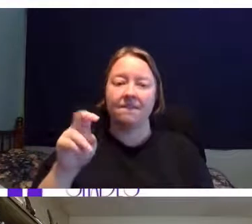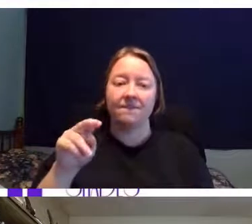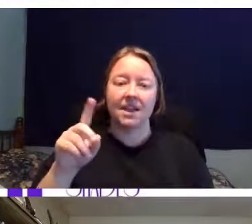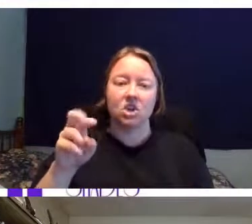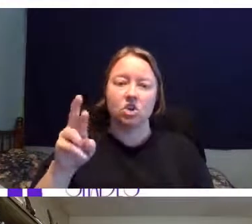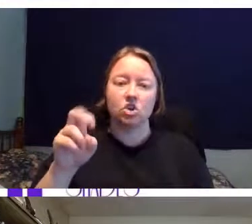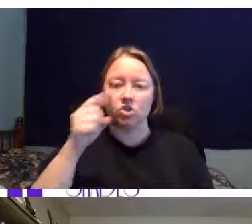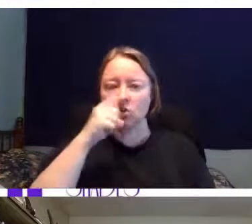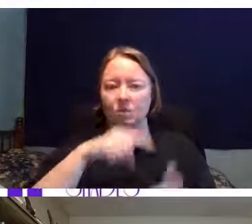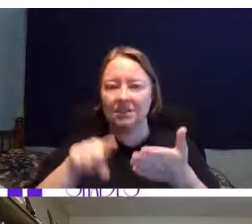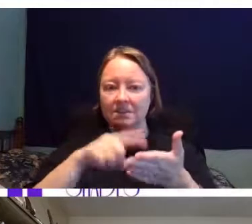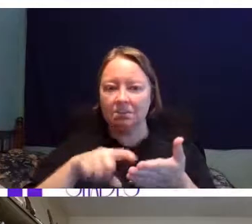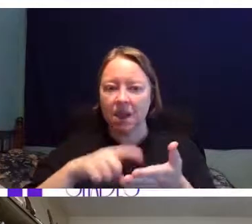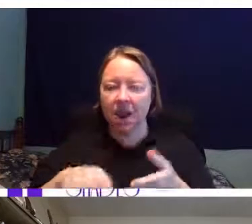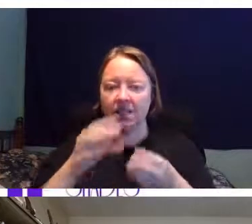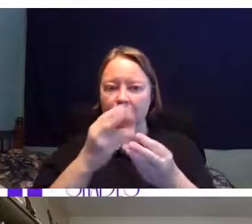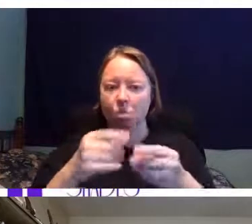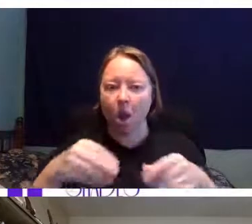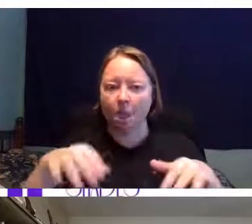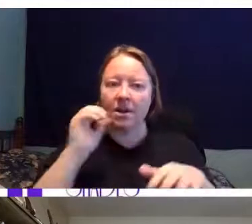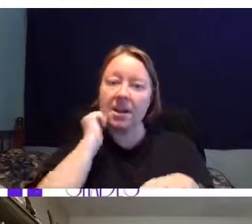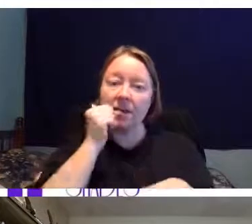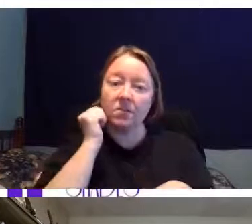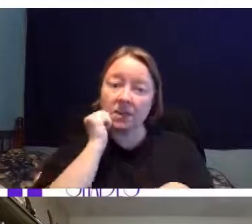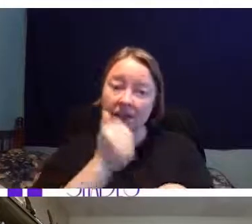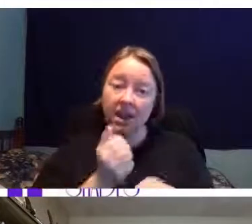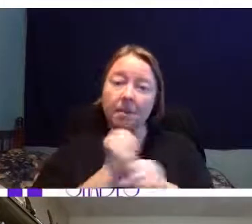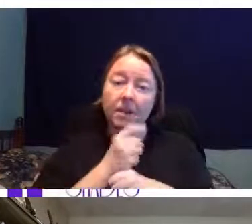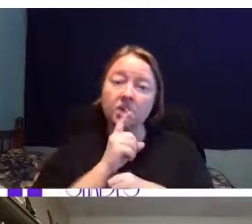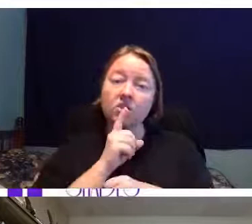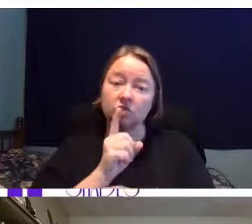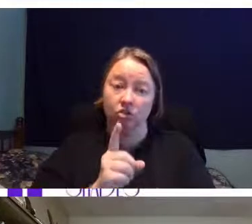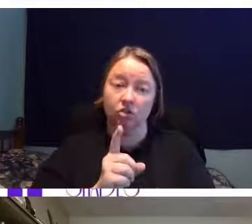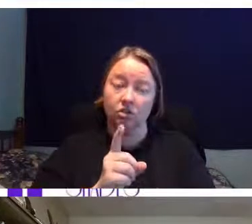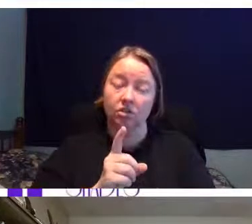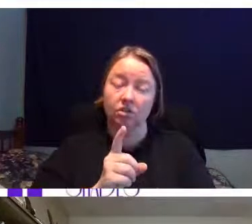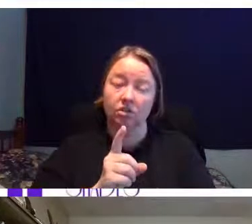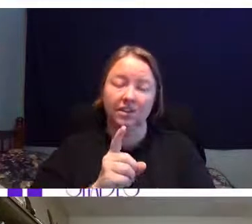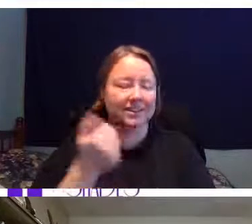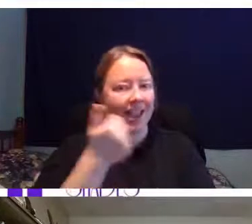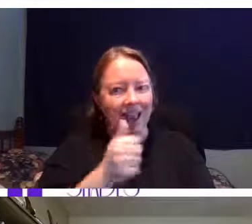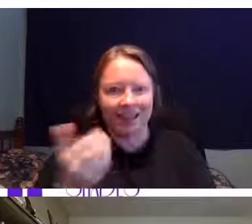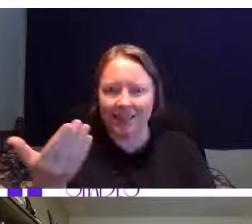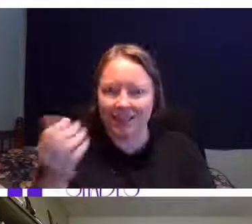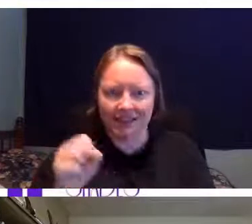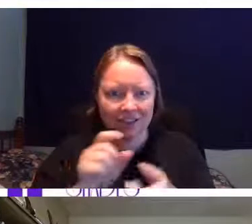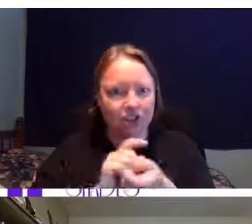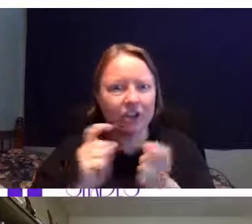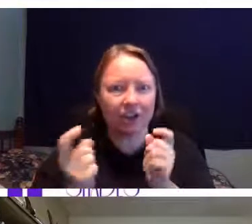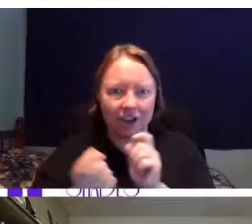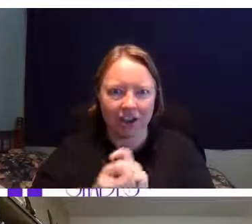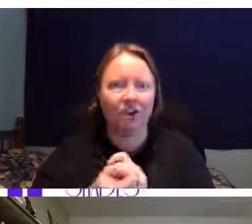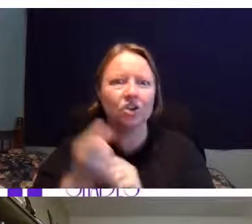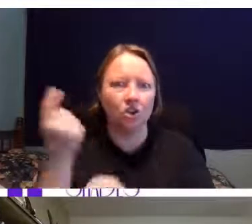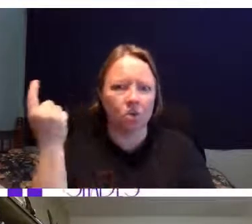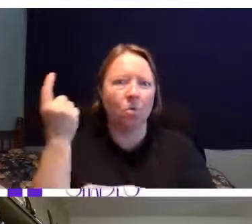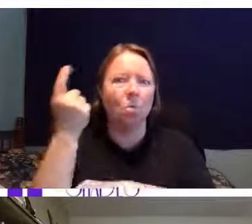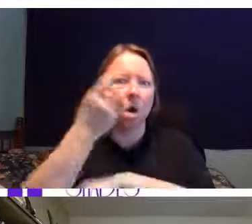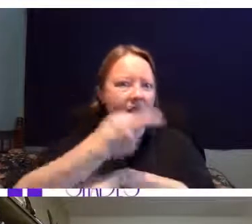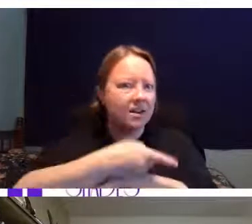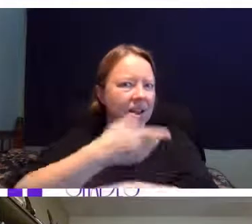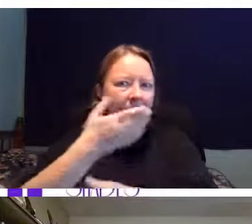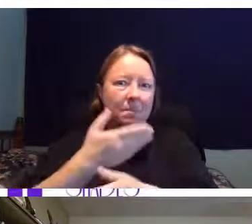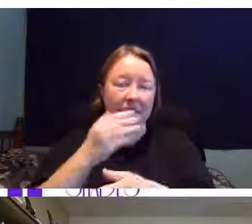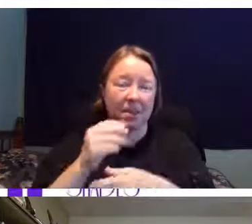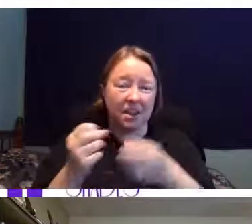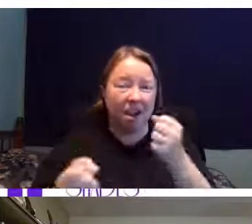properties, daily, making sure that, because anything can change. I mean, one day there can be a car